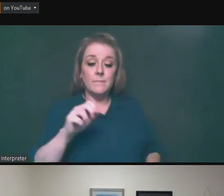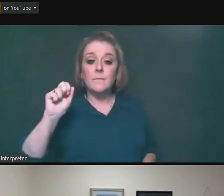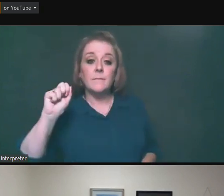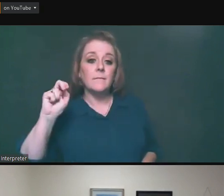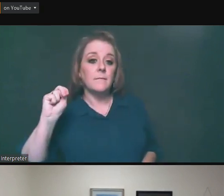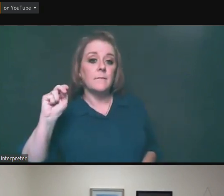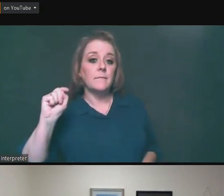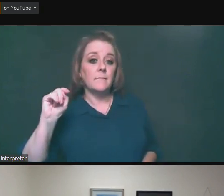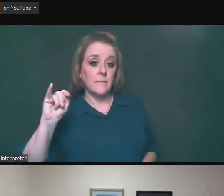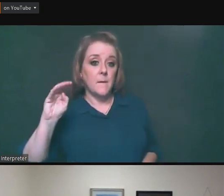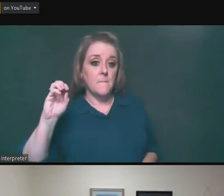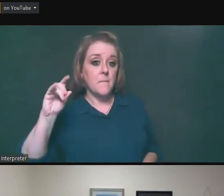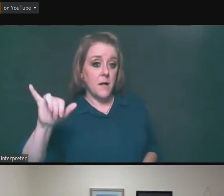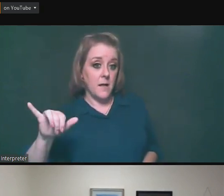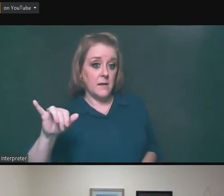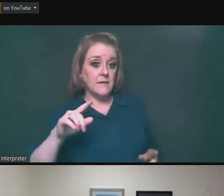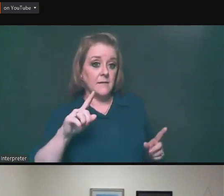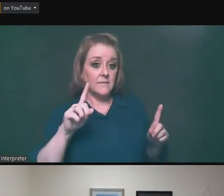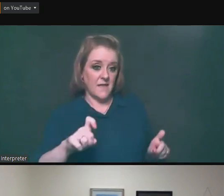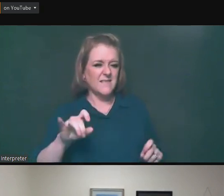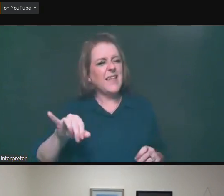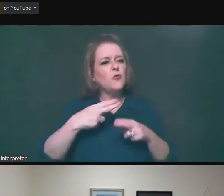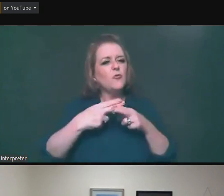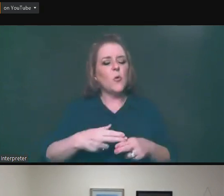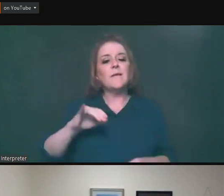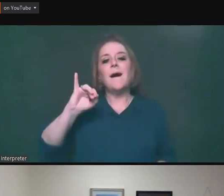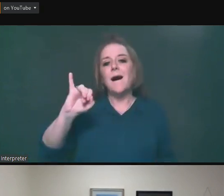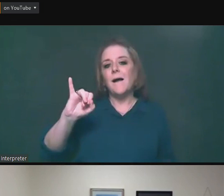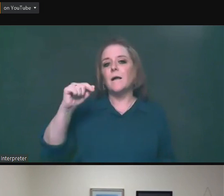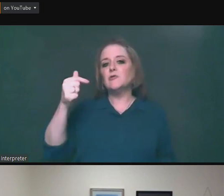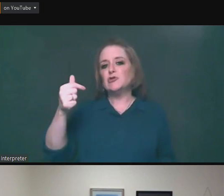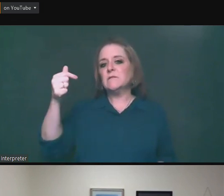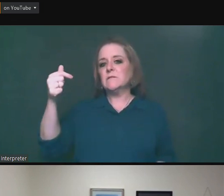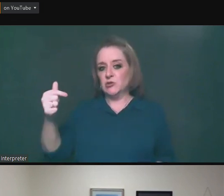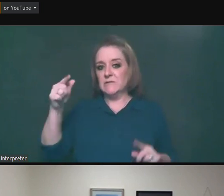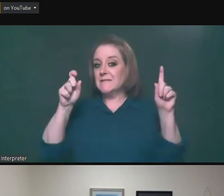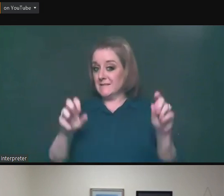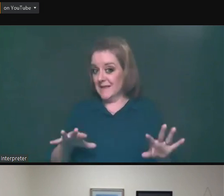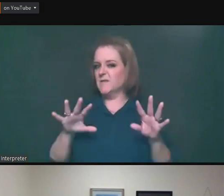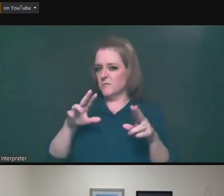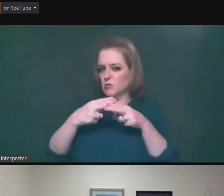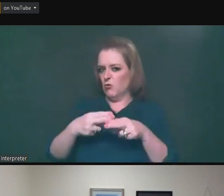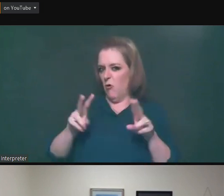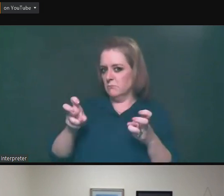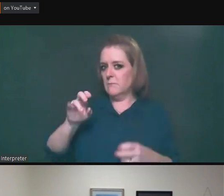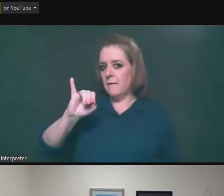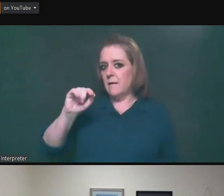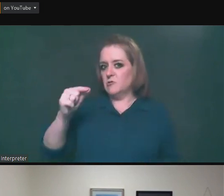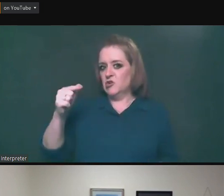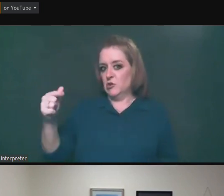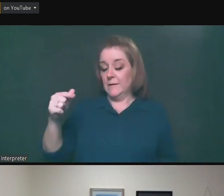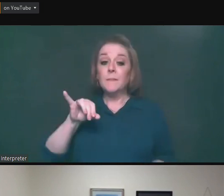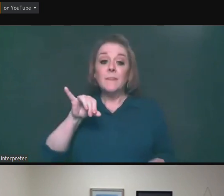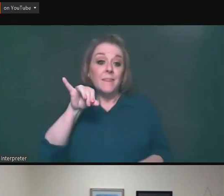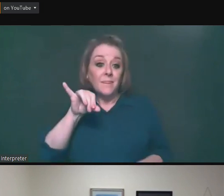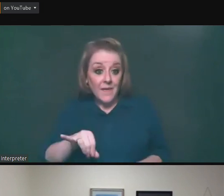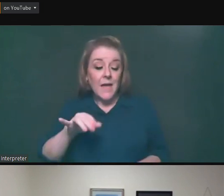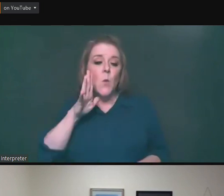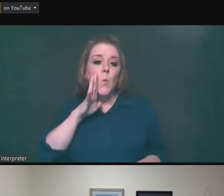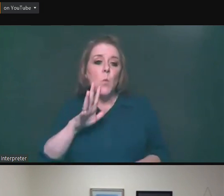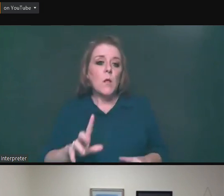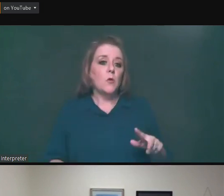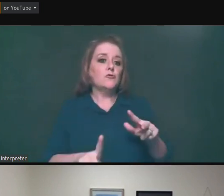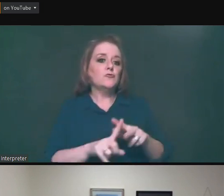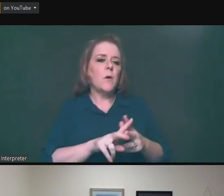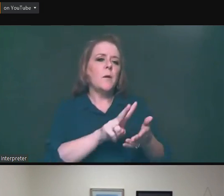antibody test, which is an IgG test, shows up 2 to 3 weeks after the